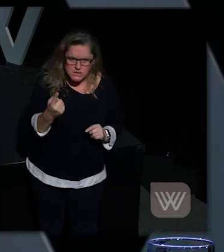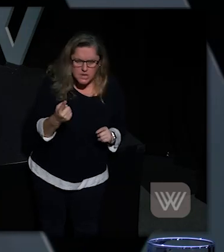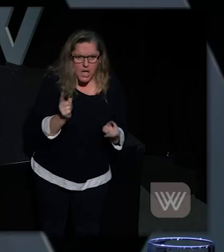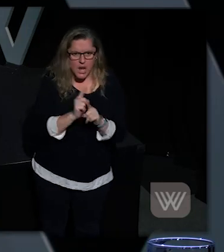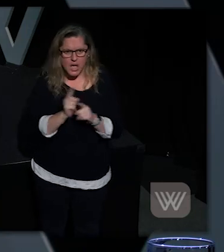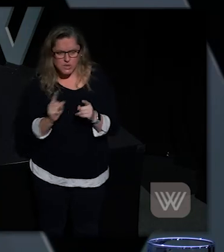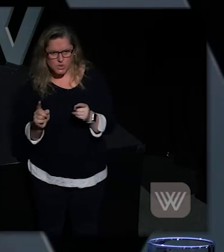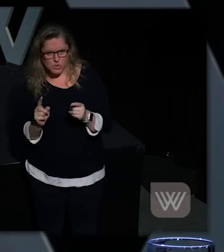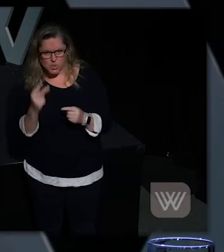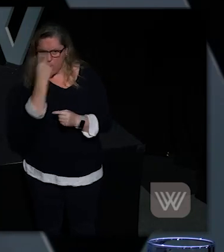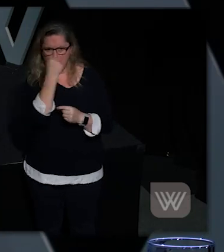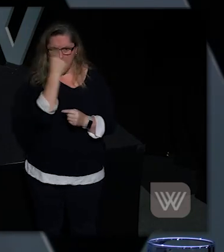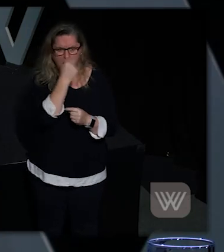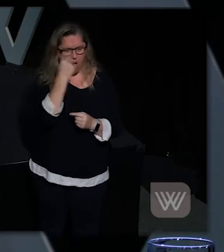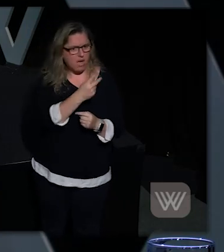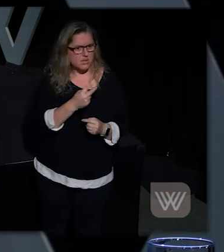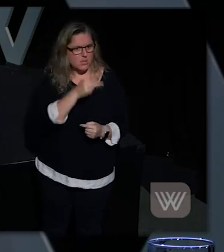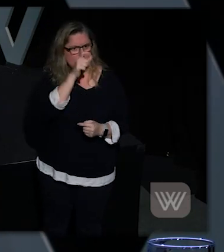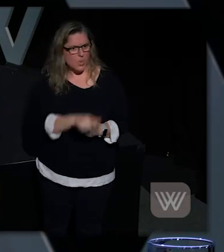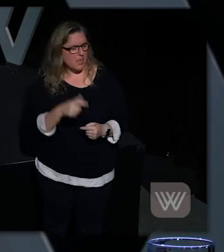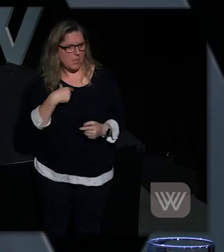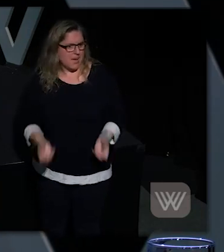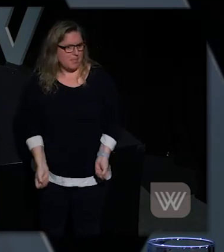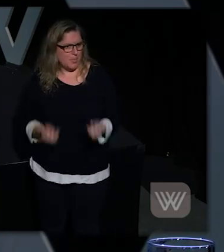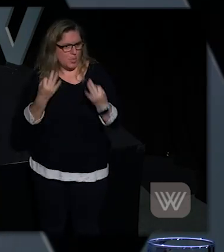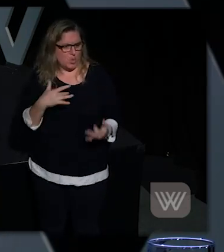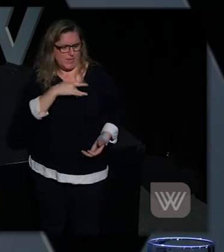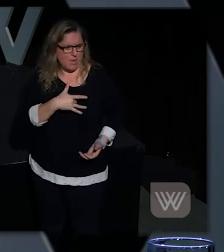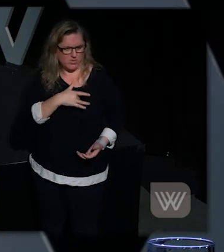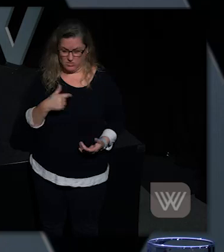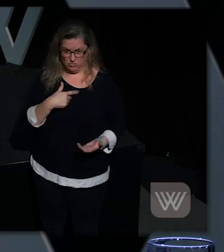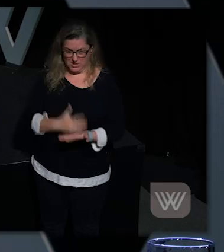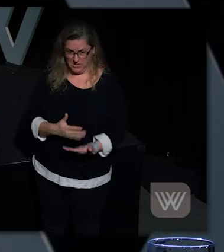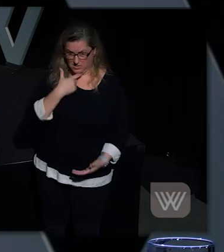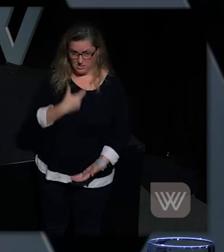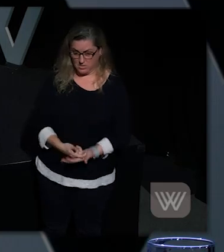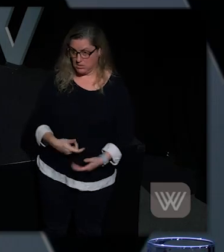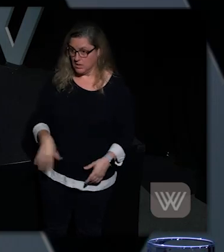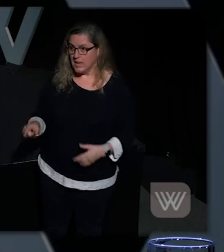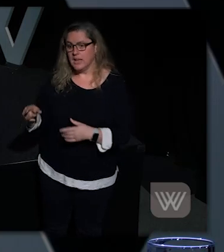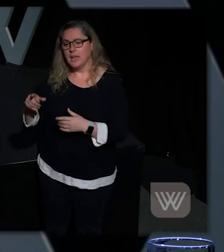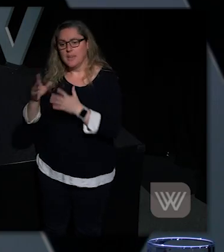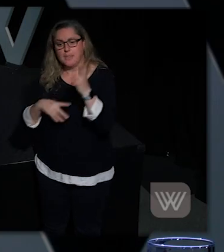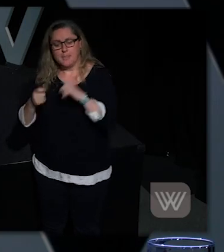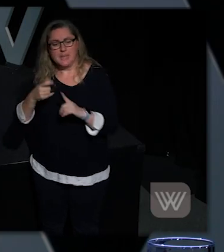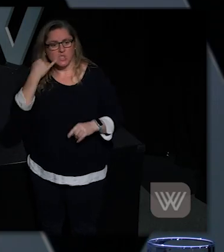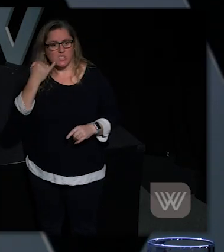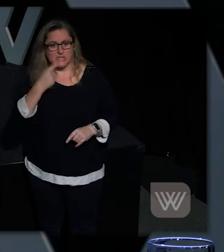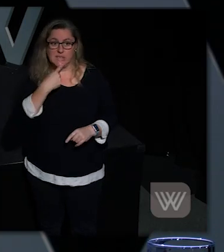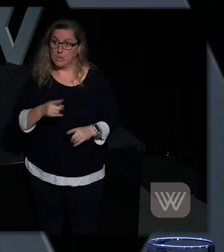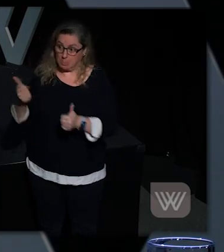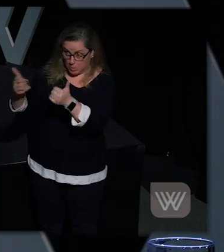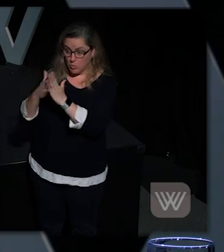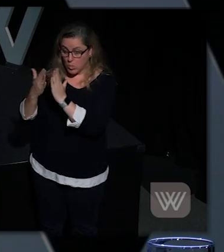blind person because I just don't have those emotions. So it was kind of amazing. Wow. Meep Sheep said the same. He wrote to me and said, this is a really